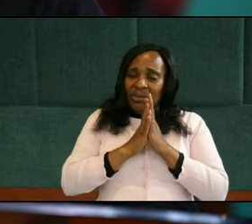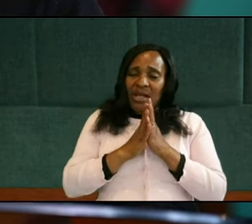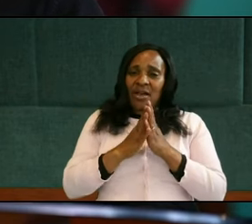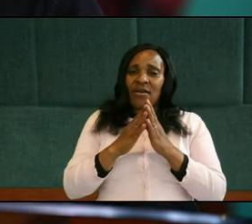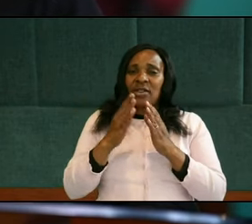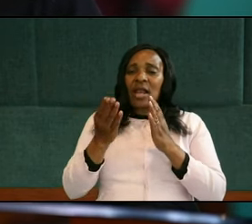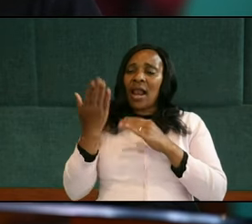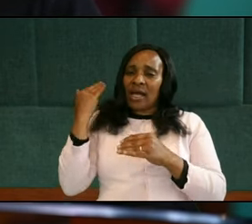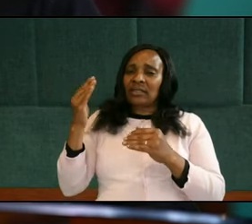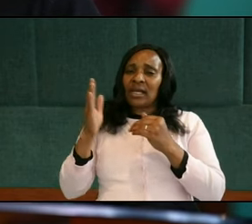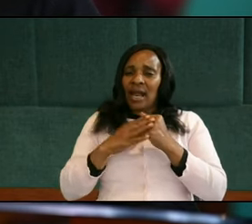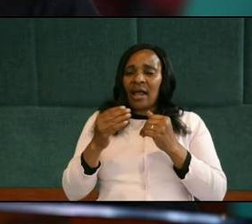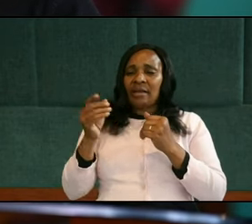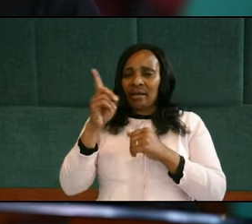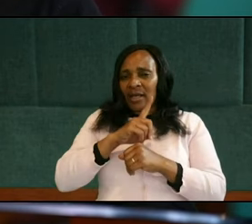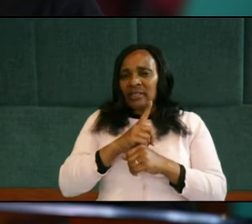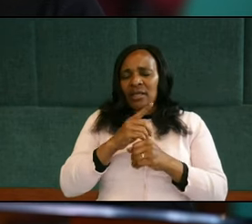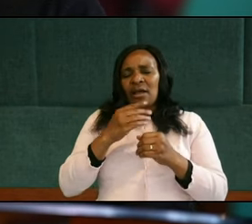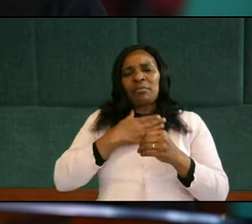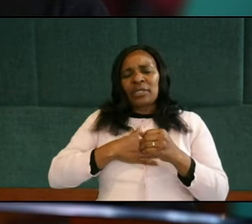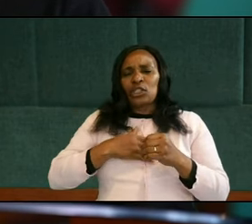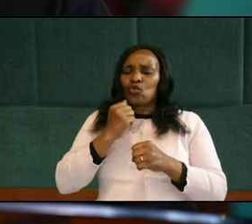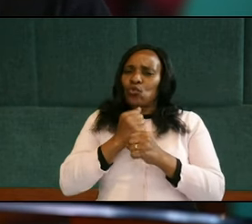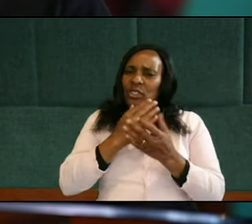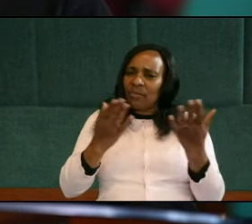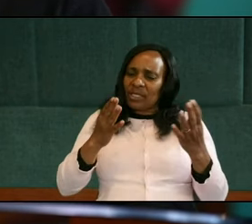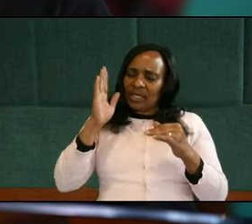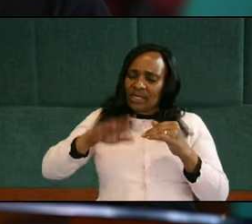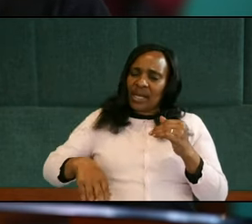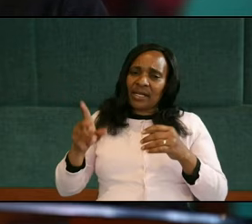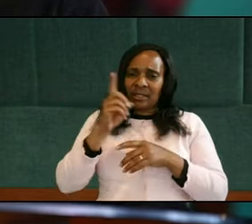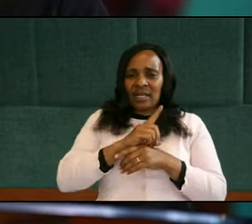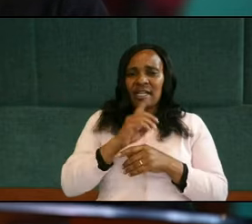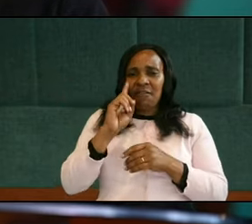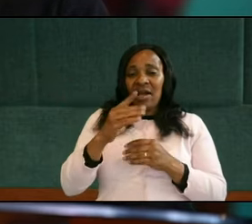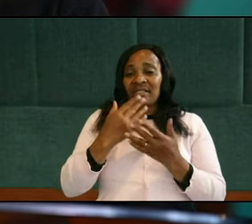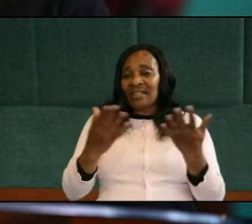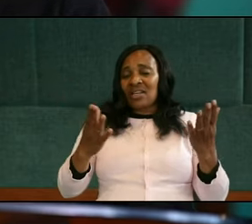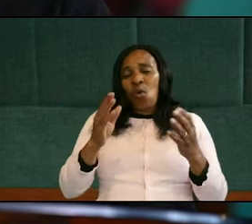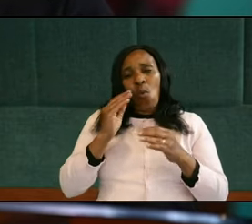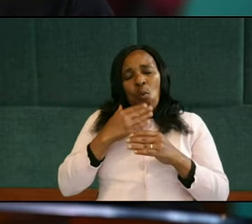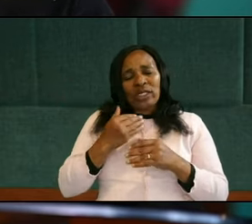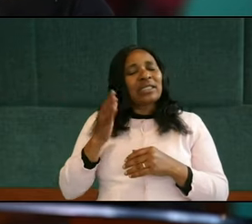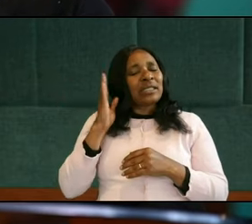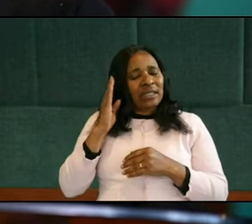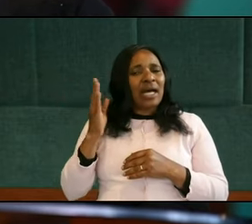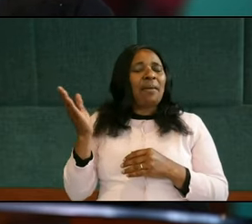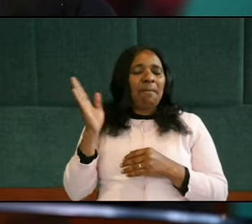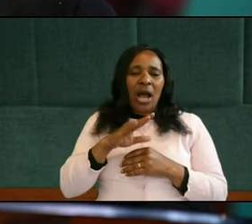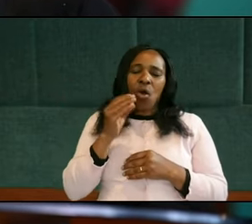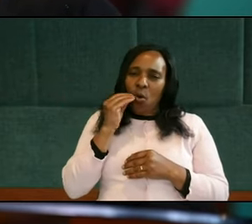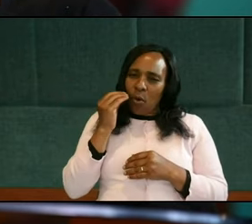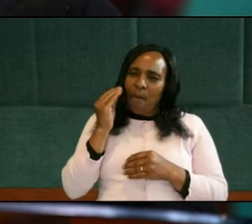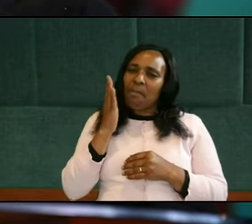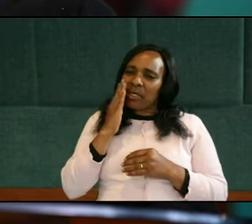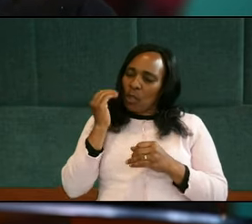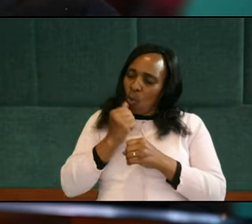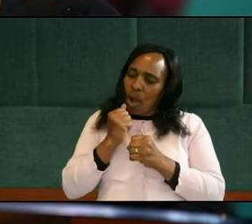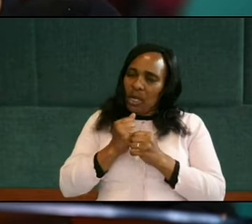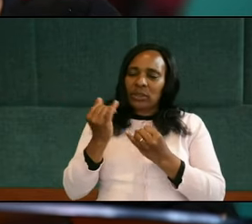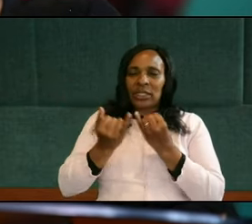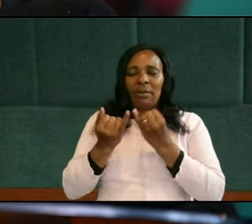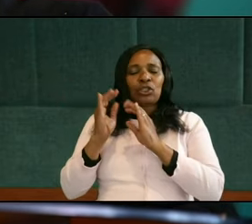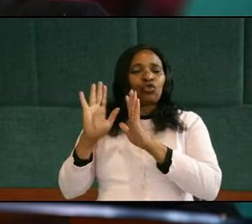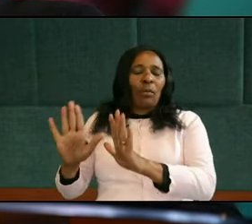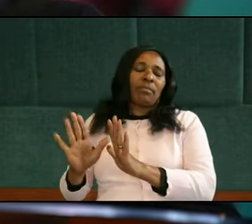I'm begging you to do something on this last day. The first thing that I want to hear when I return home is that Mother has stopped working on